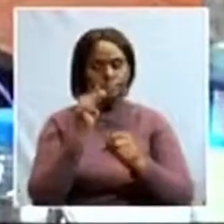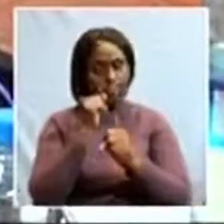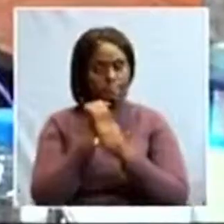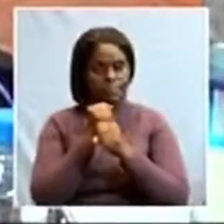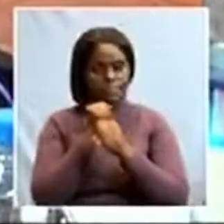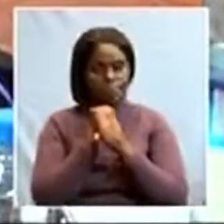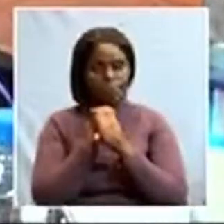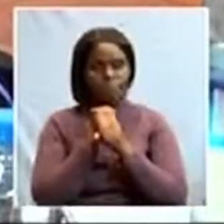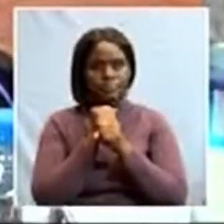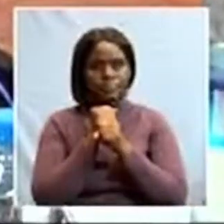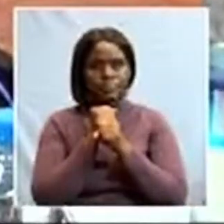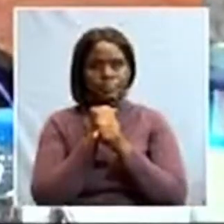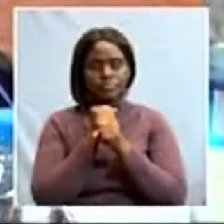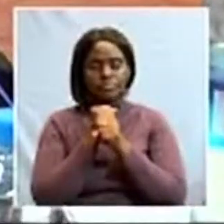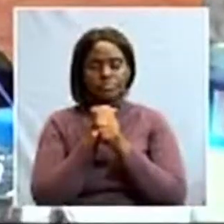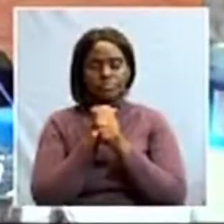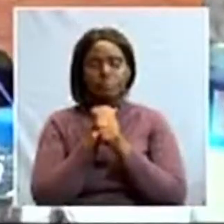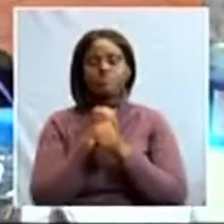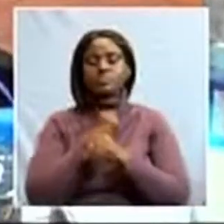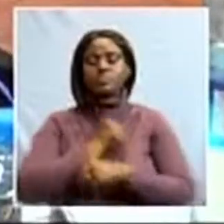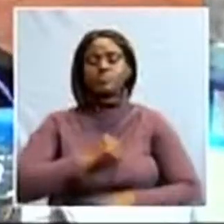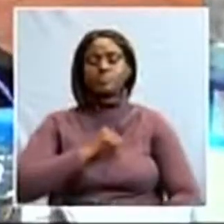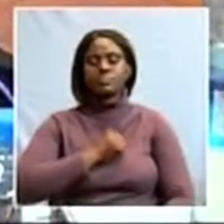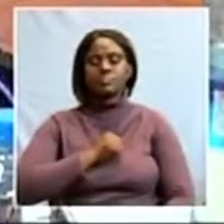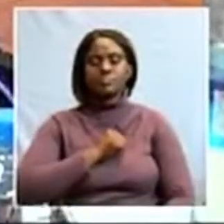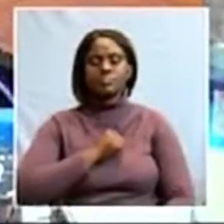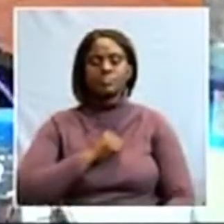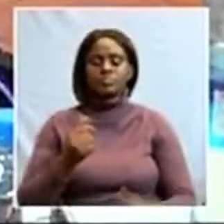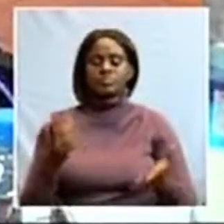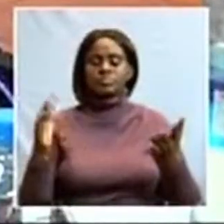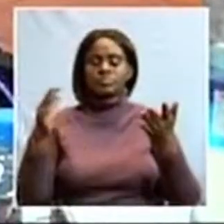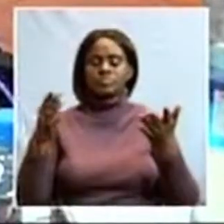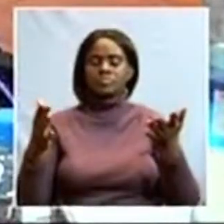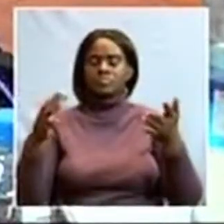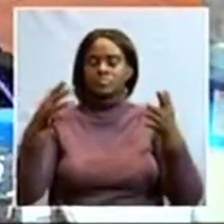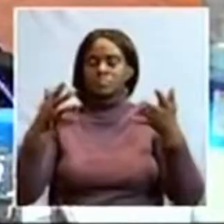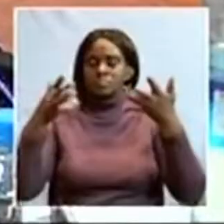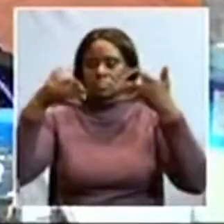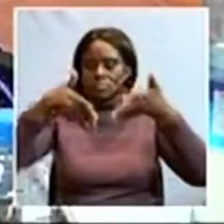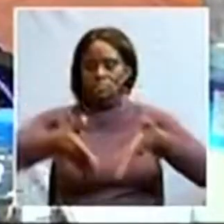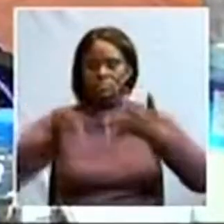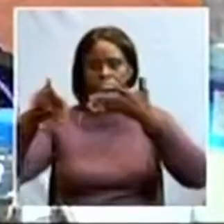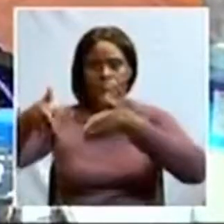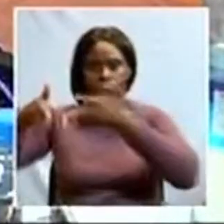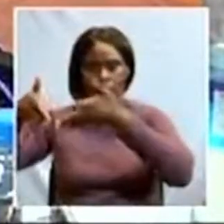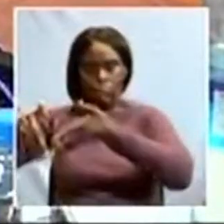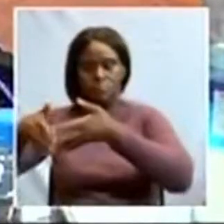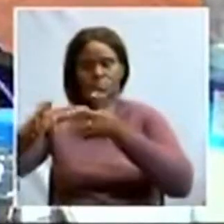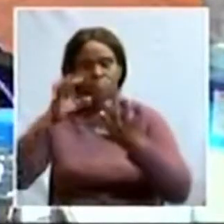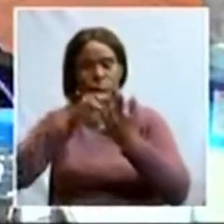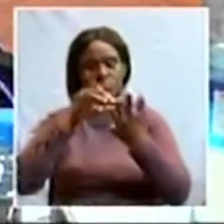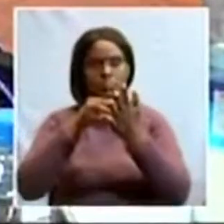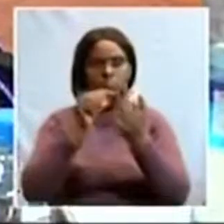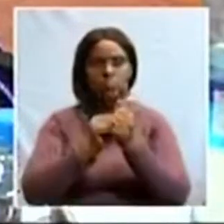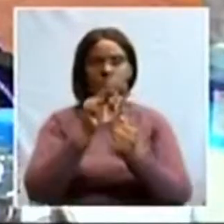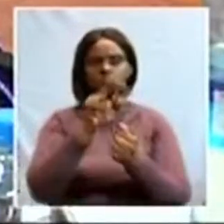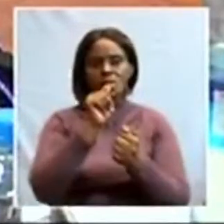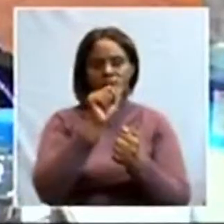Operations. Excuse me. Drowning cases, RTA and